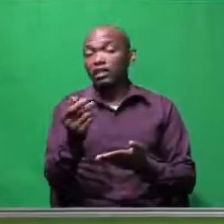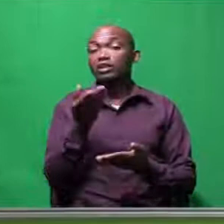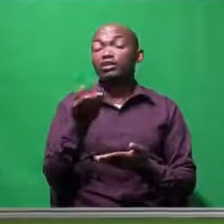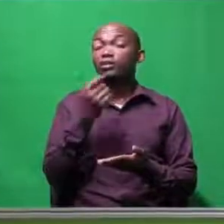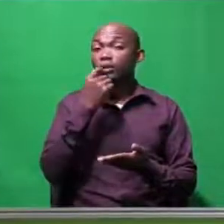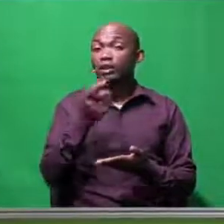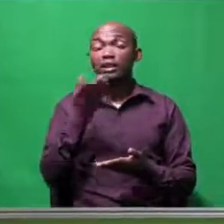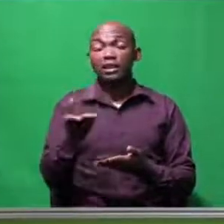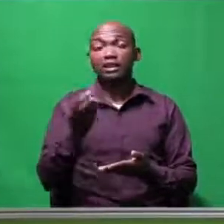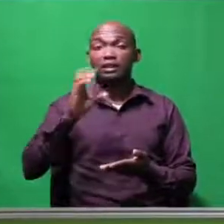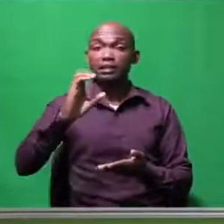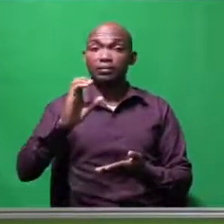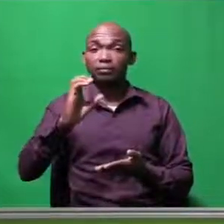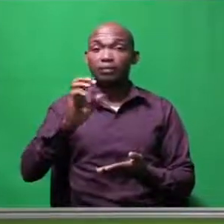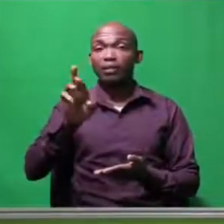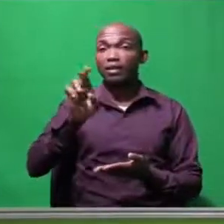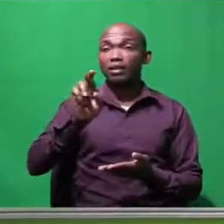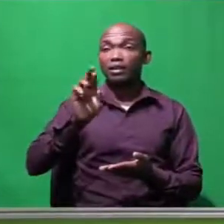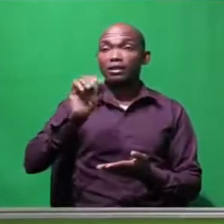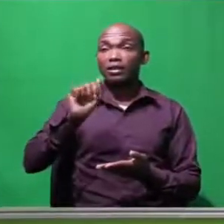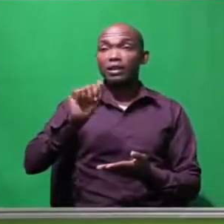is crystallines.